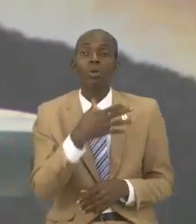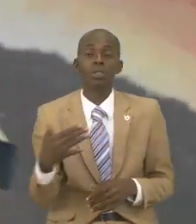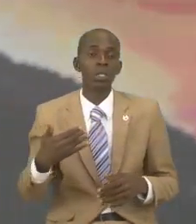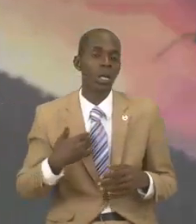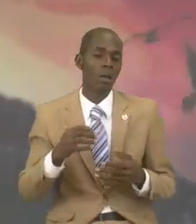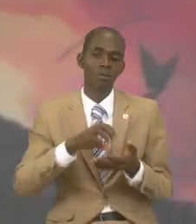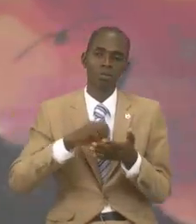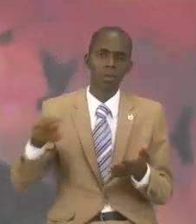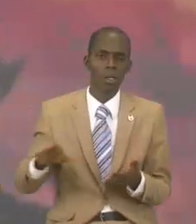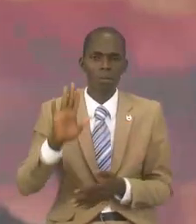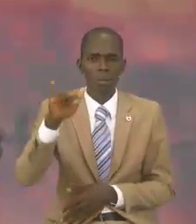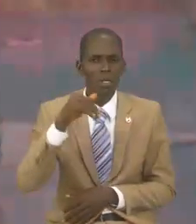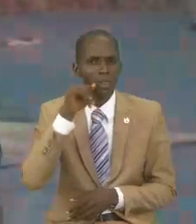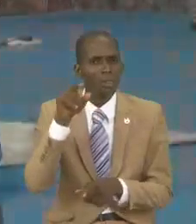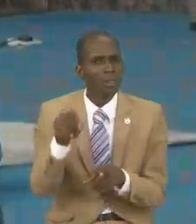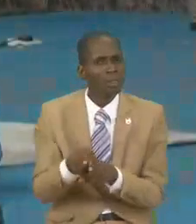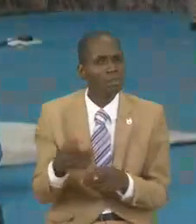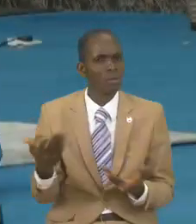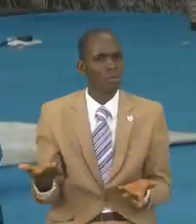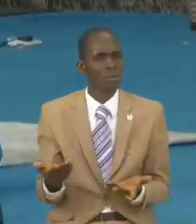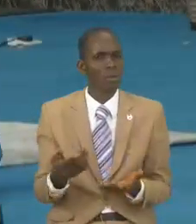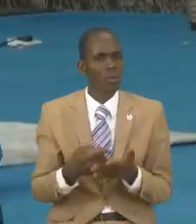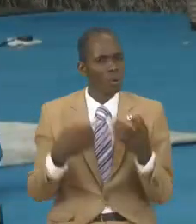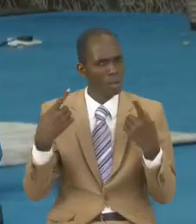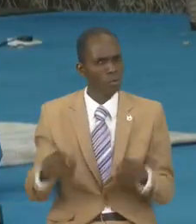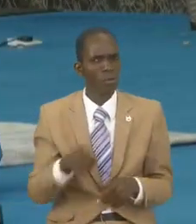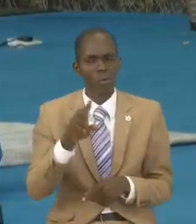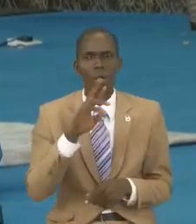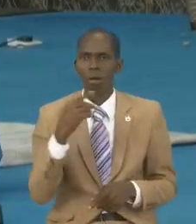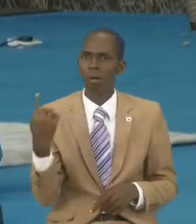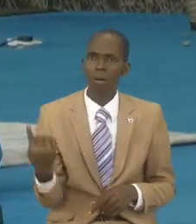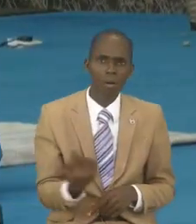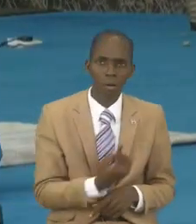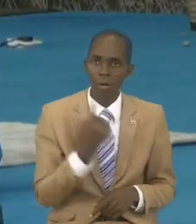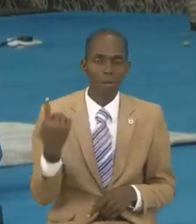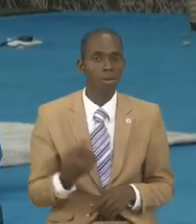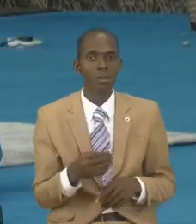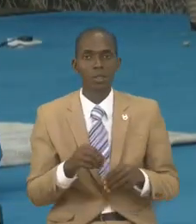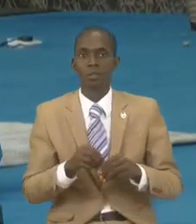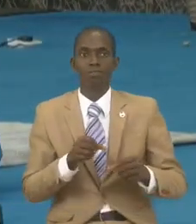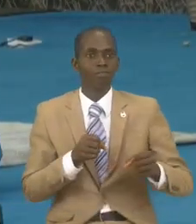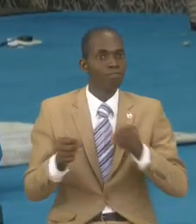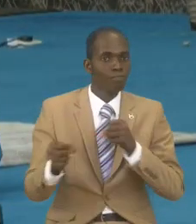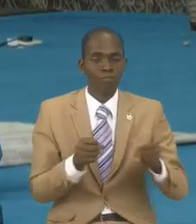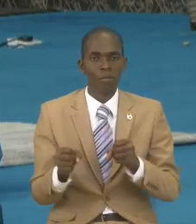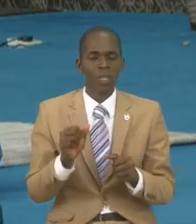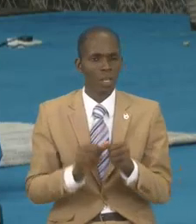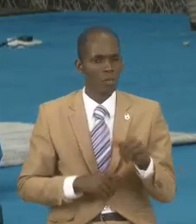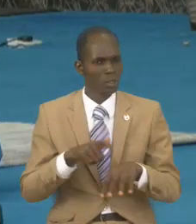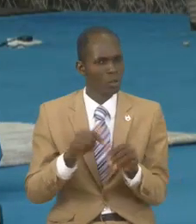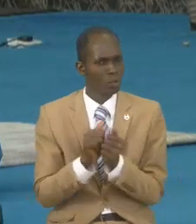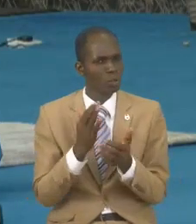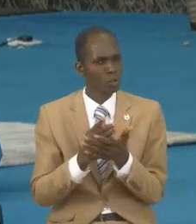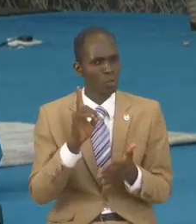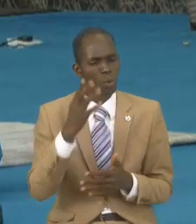the matter? It looks like you're always struggling and you're always in battle, fighting with somebody. What's the matter?